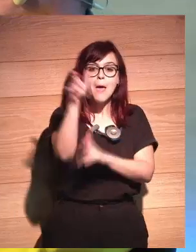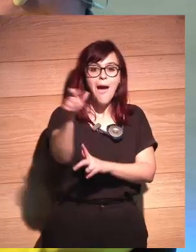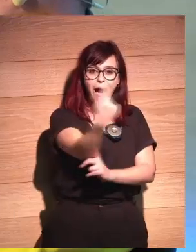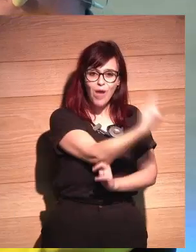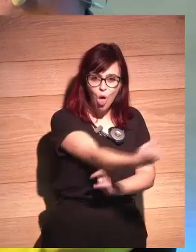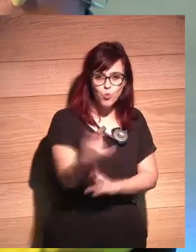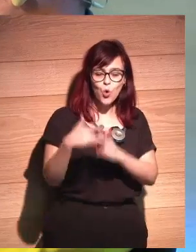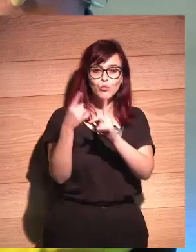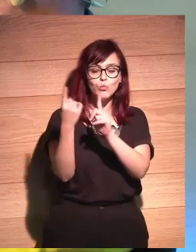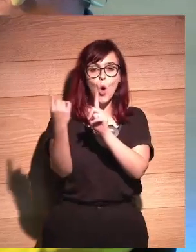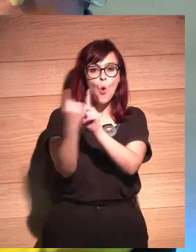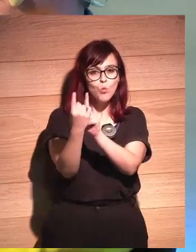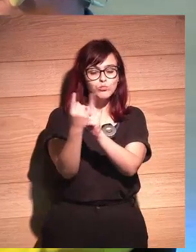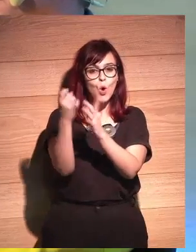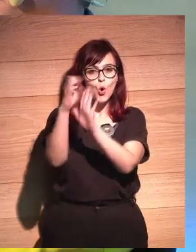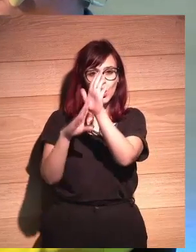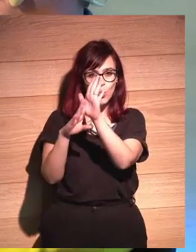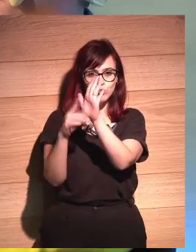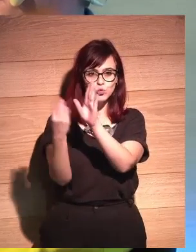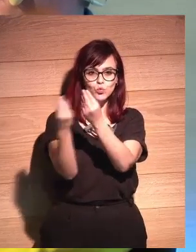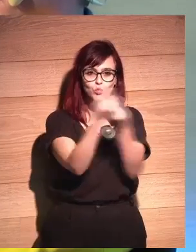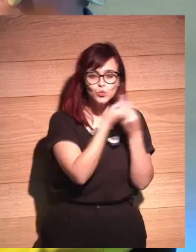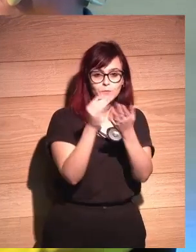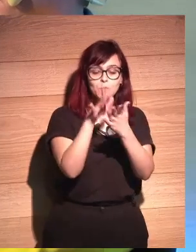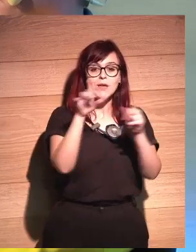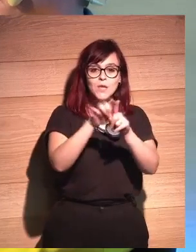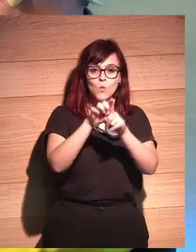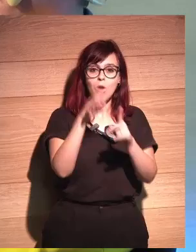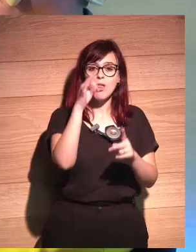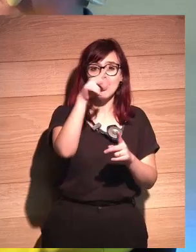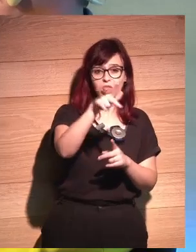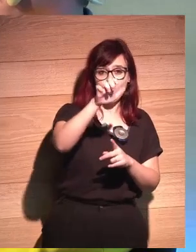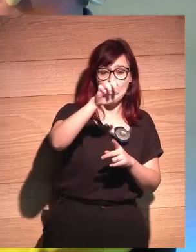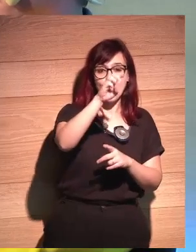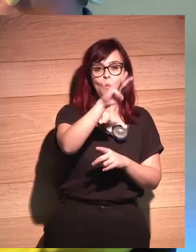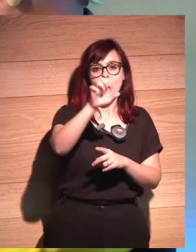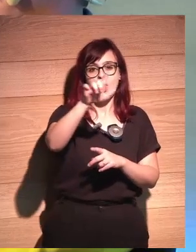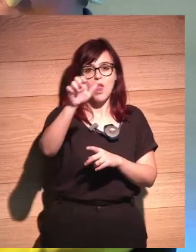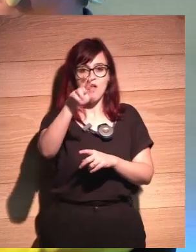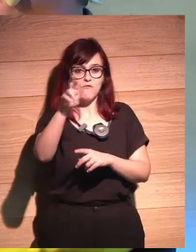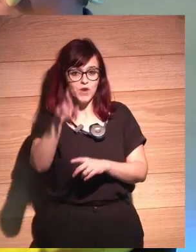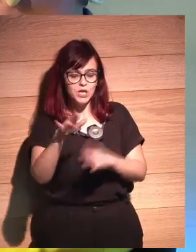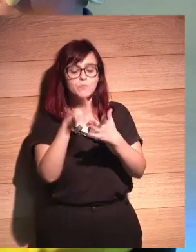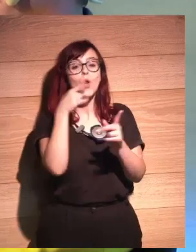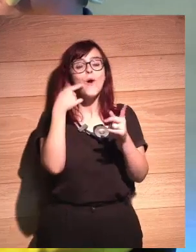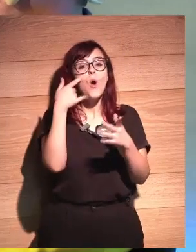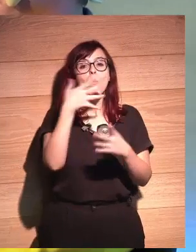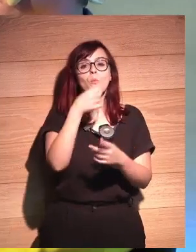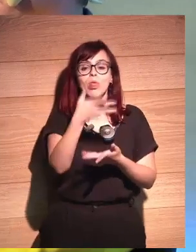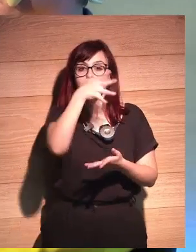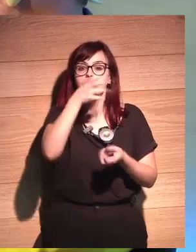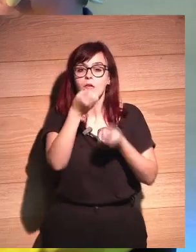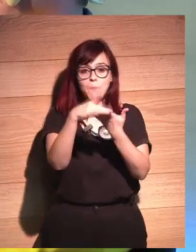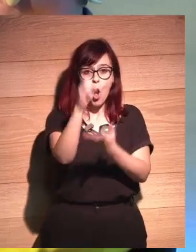curriculum of every single person. And this social curriculum from Wherever can tell you your